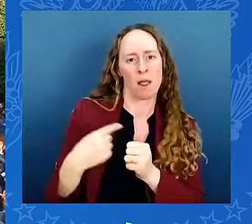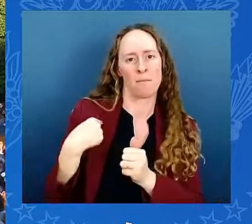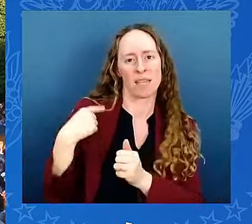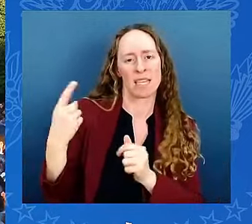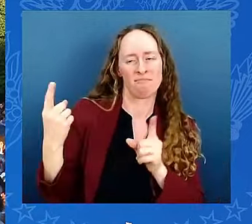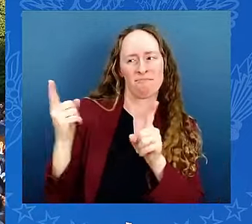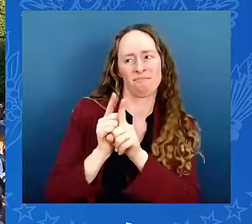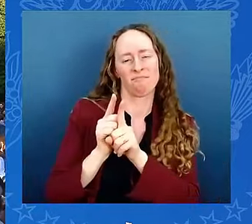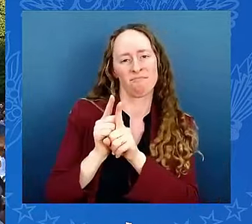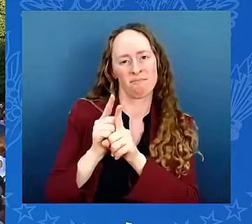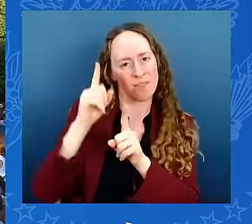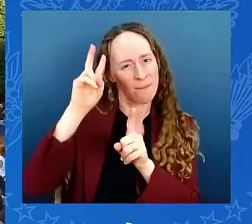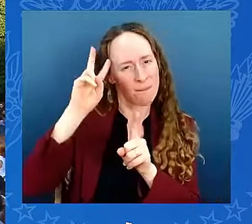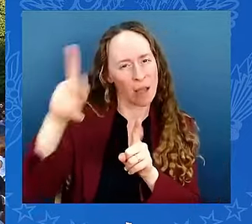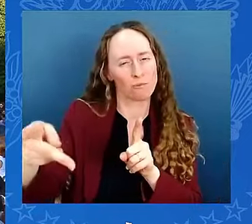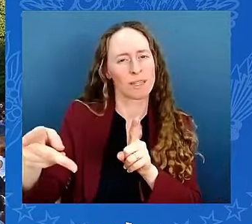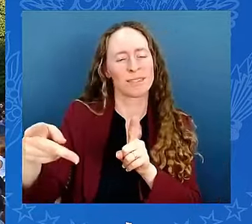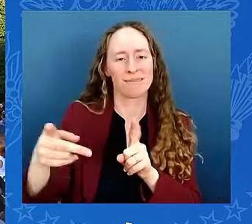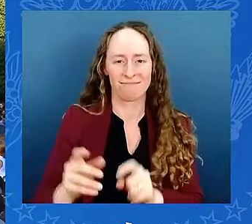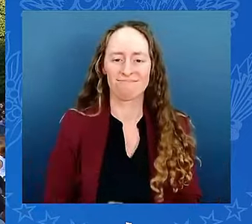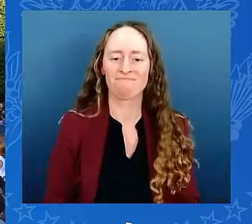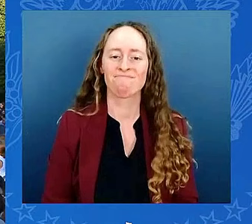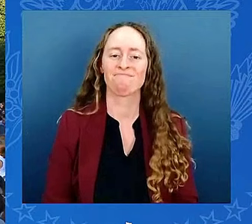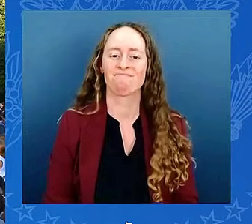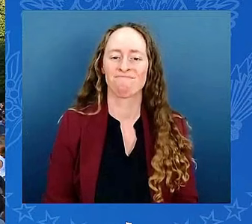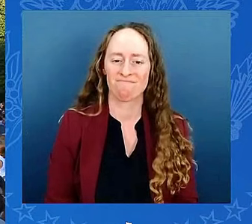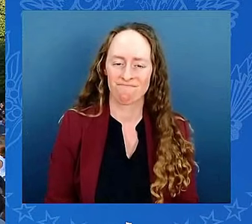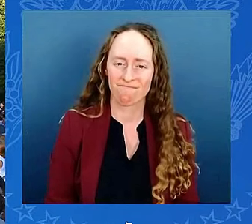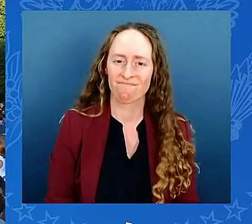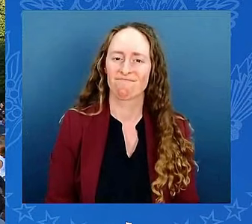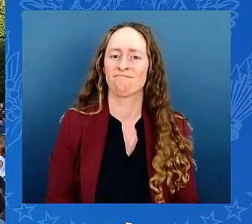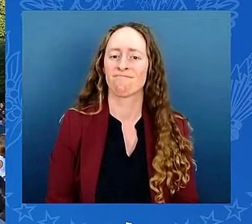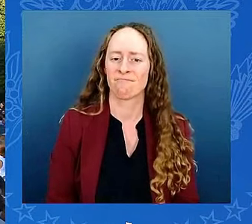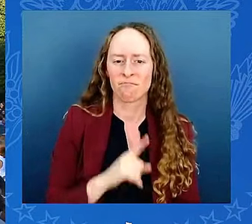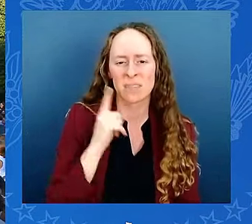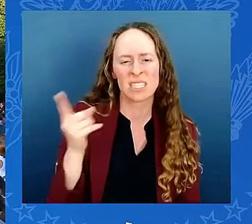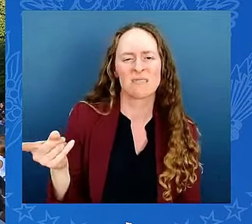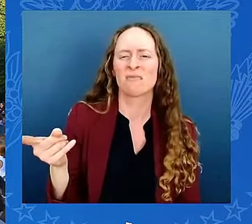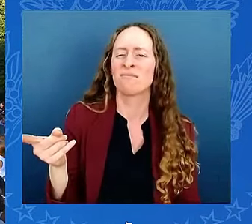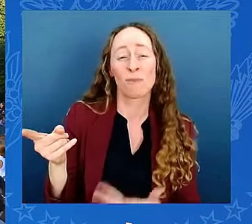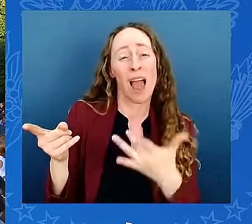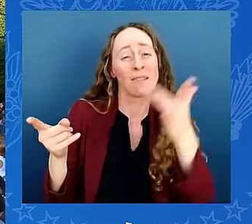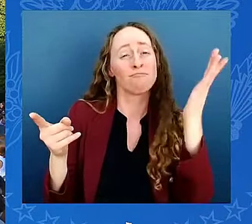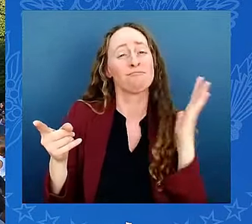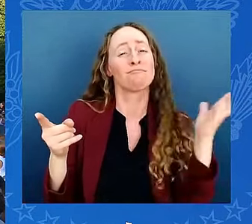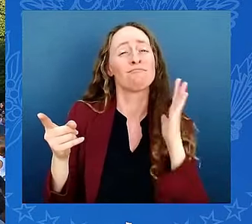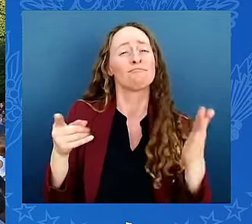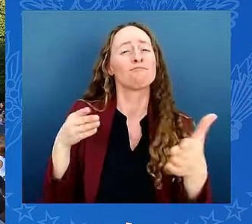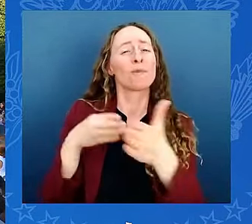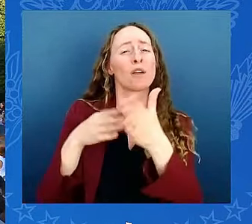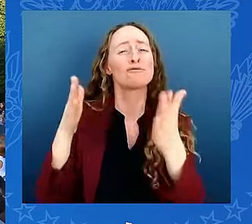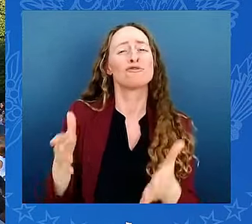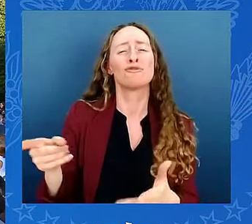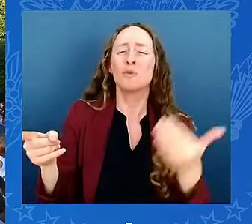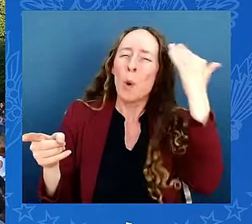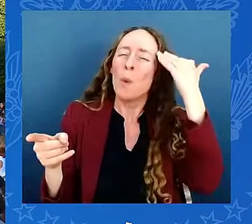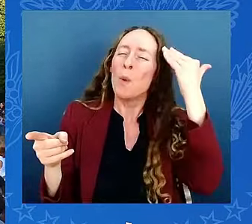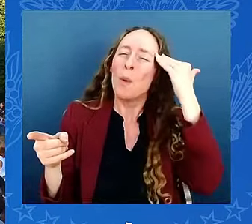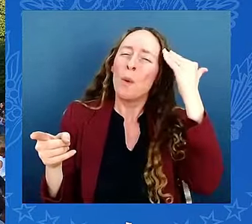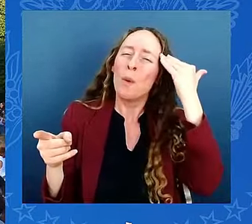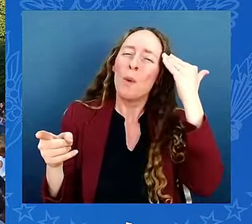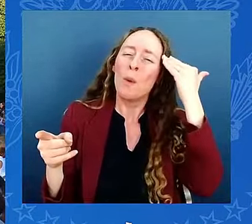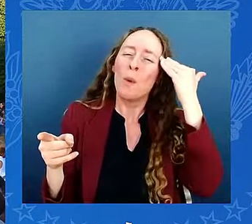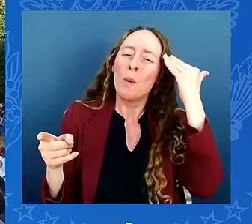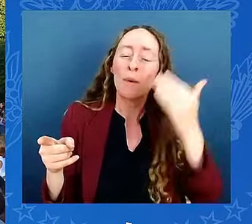Not a political statement, it's a factual statement. A former district attorney, attorney general, U.S. senator who prosecuted and stood up to sexual